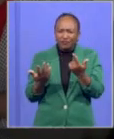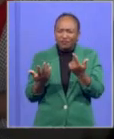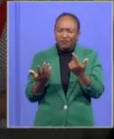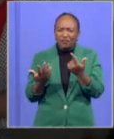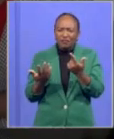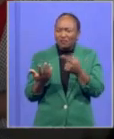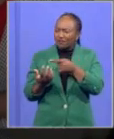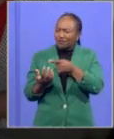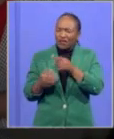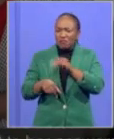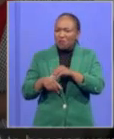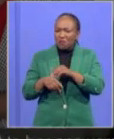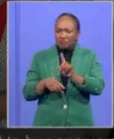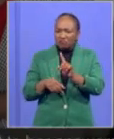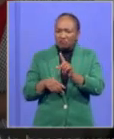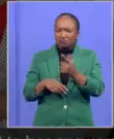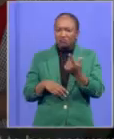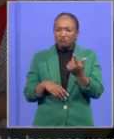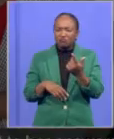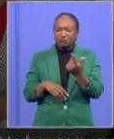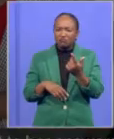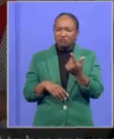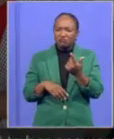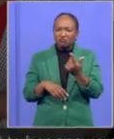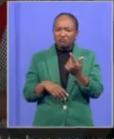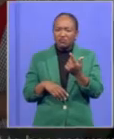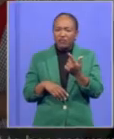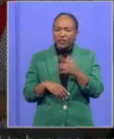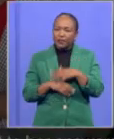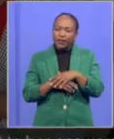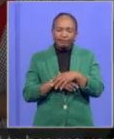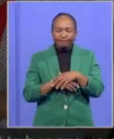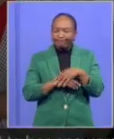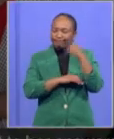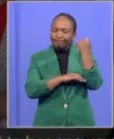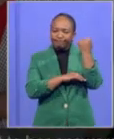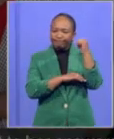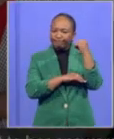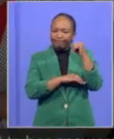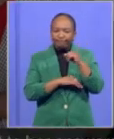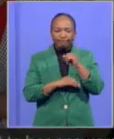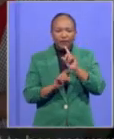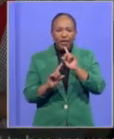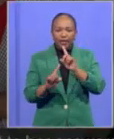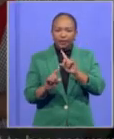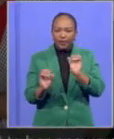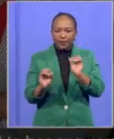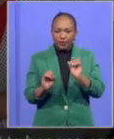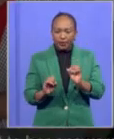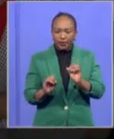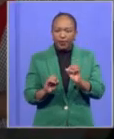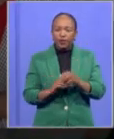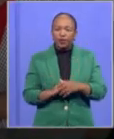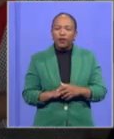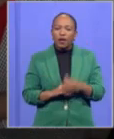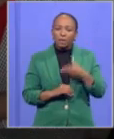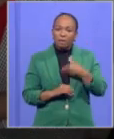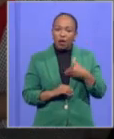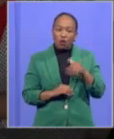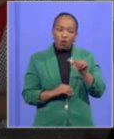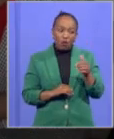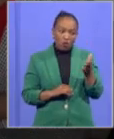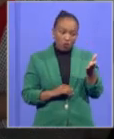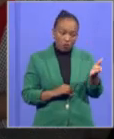ke a re honna a ba tsikinya hlohanga ga ke a re wa kena mmenwa e mong a re ngwana no